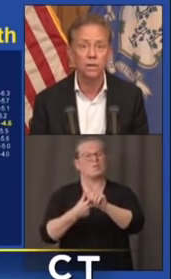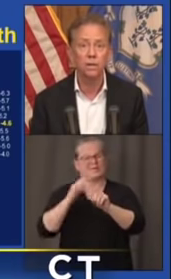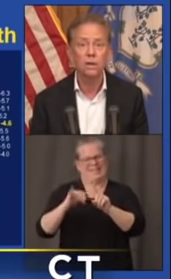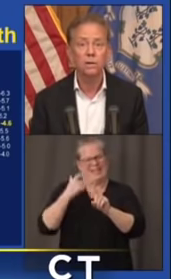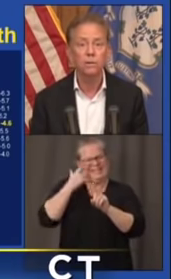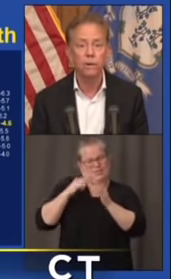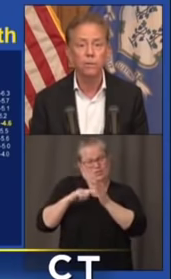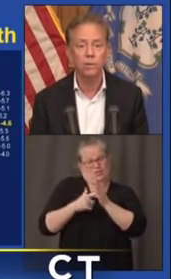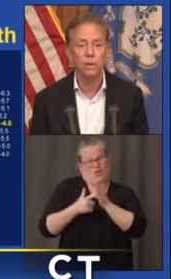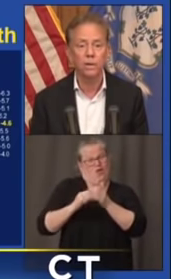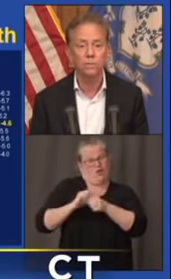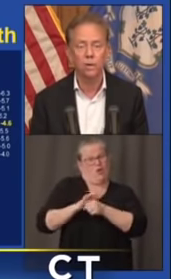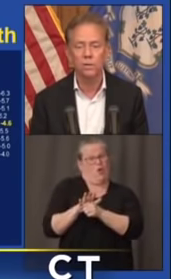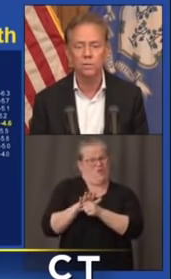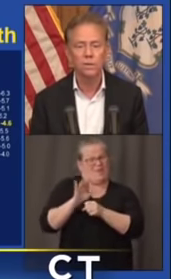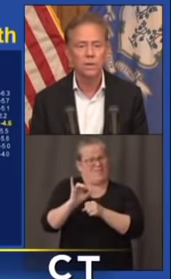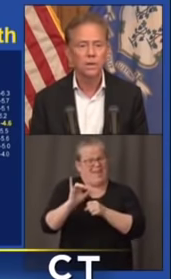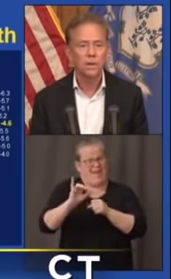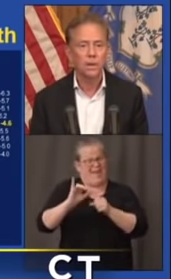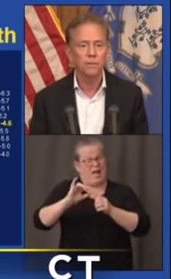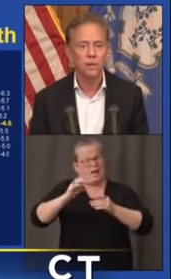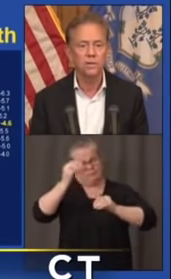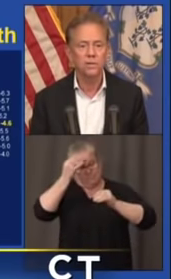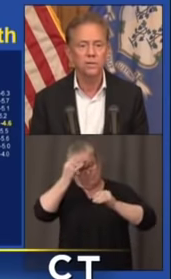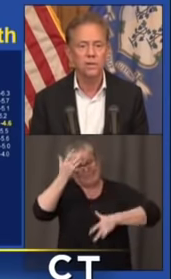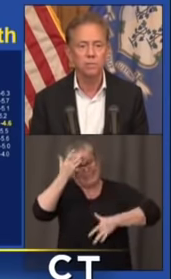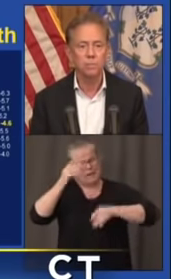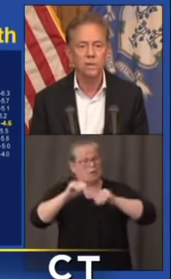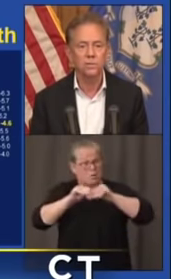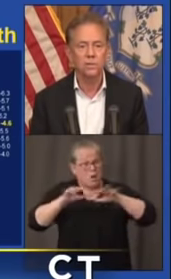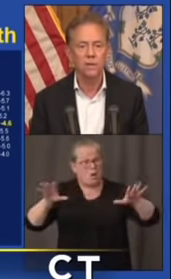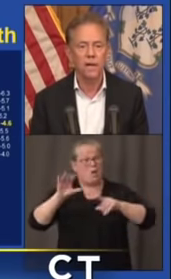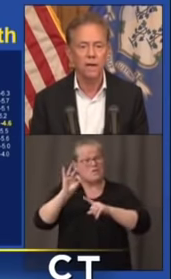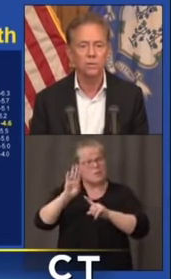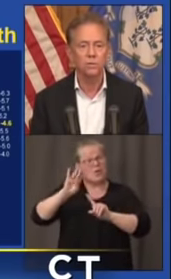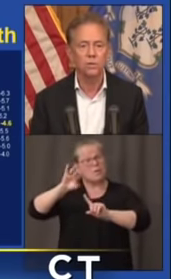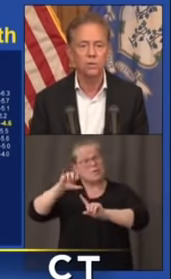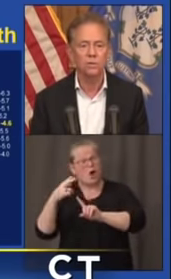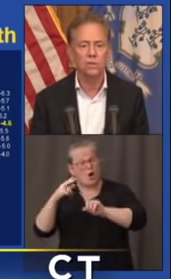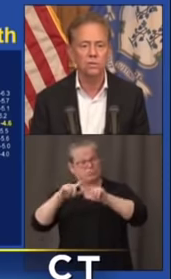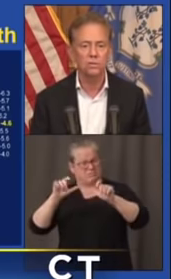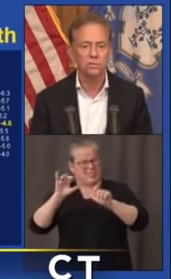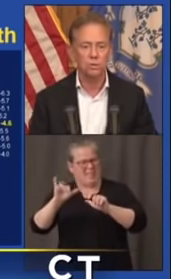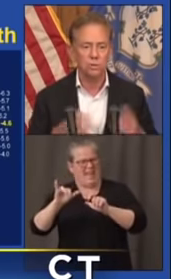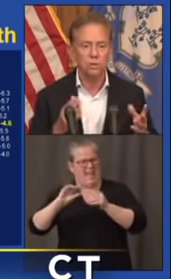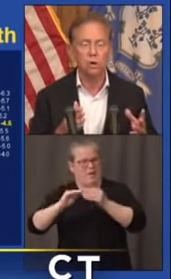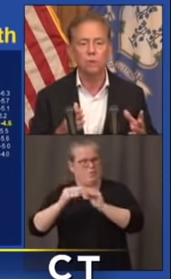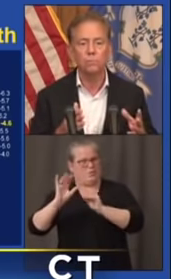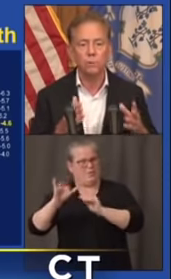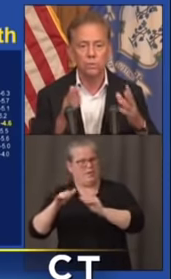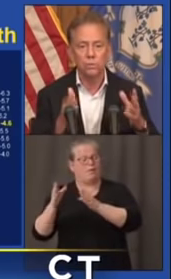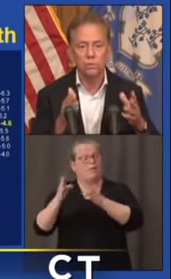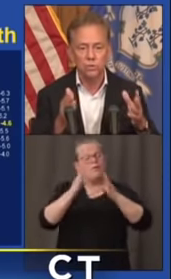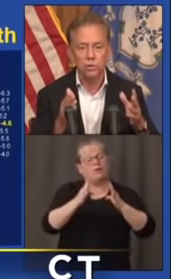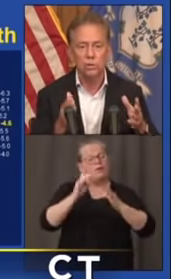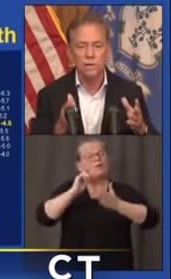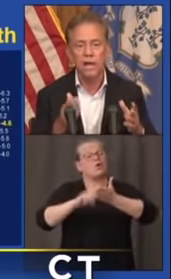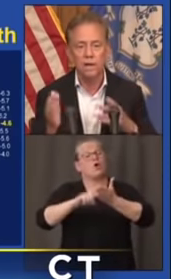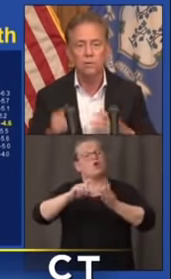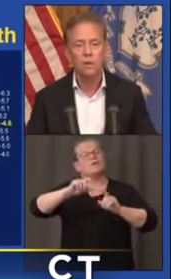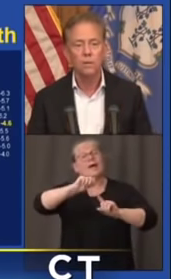in February and March. I'm afraid you're going to see places like Arizona and Texas, which are dark blue, which is